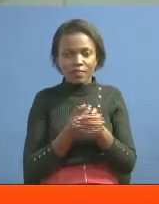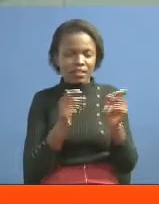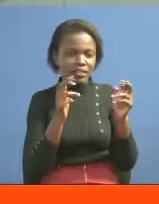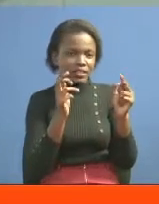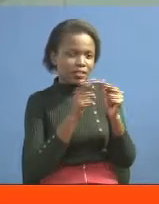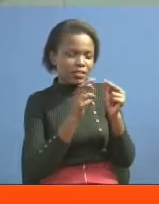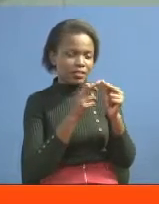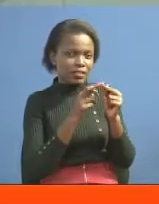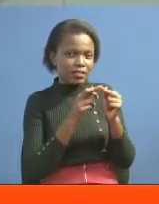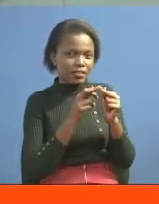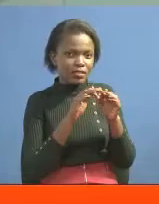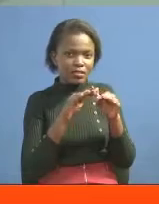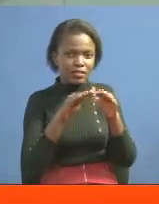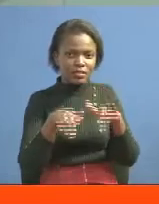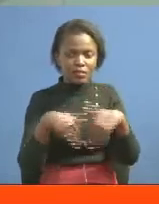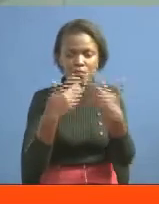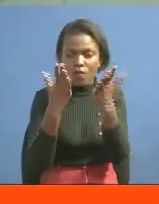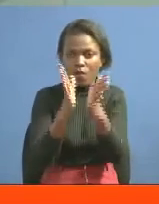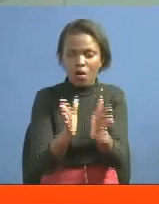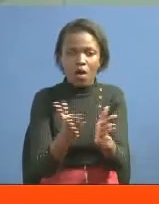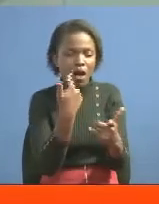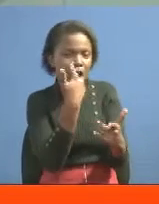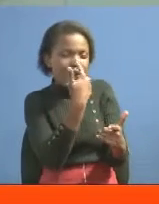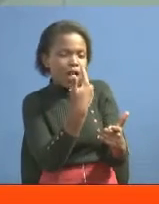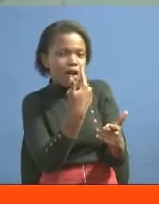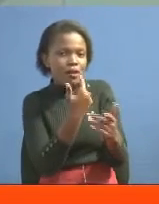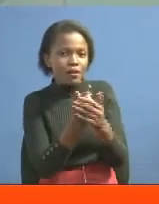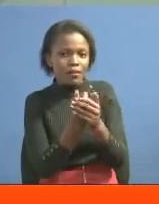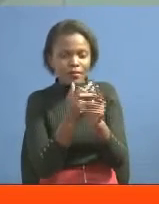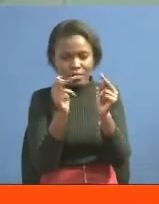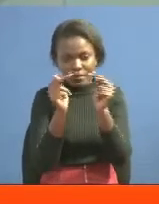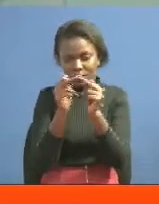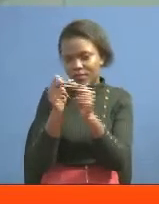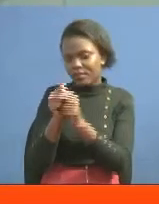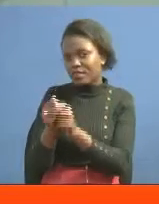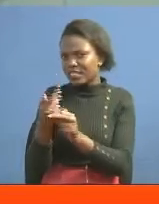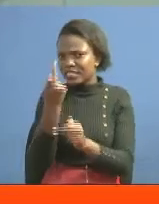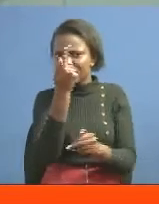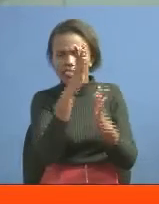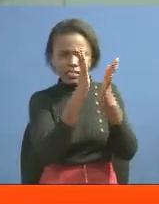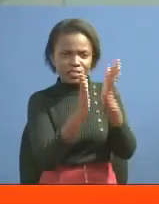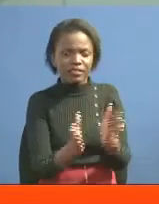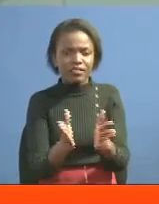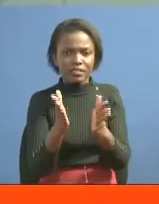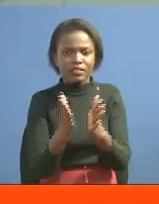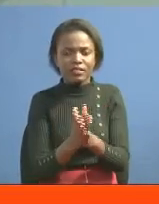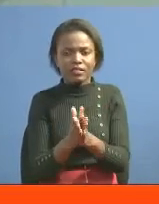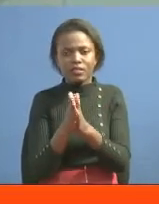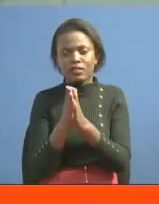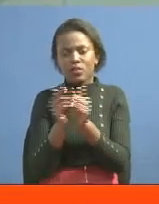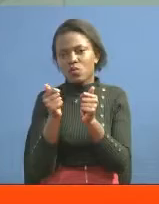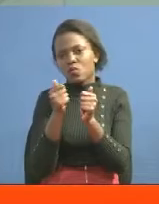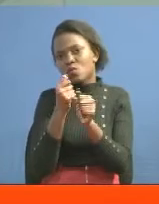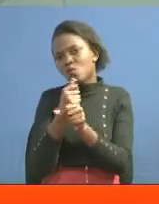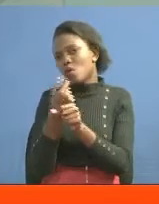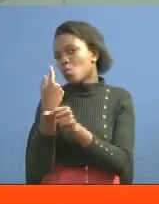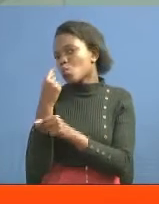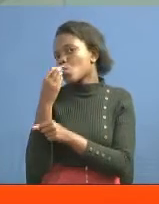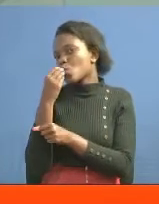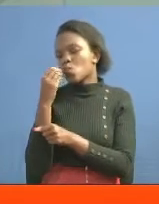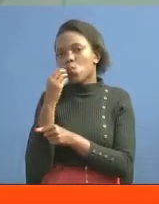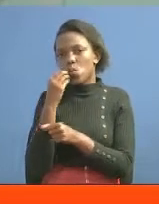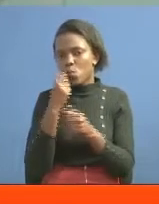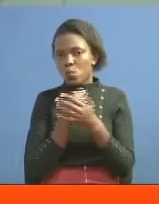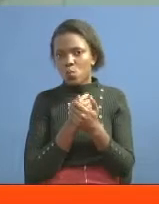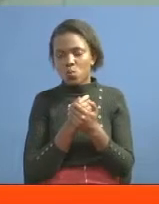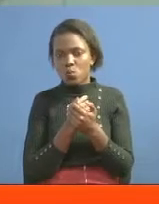providers, anybody who is installing internet right now, because again everybody has moved to work from home, and so you can imagine you are consuming